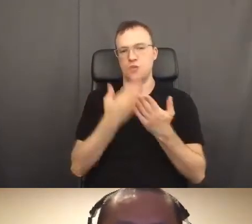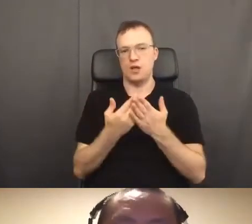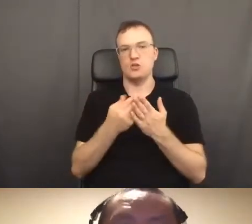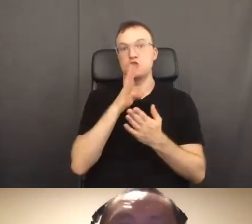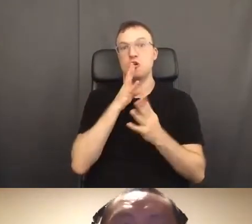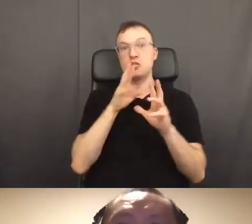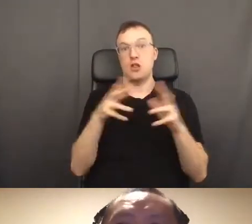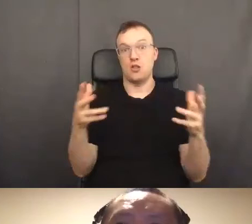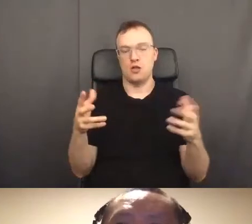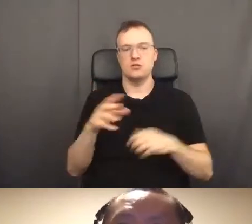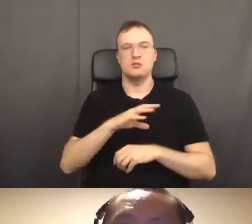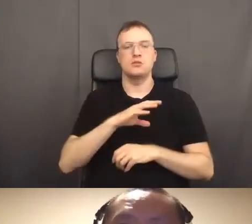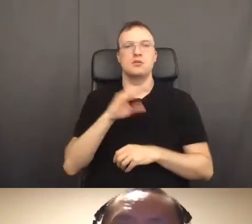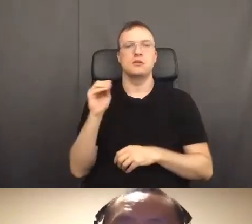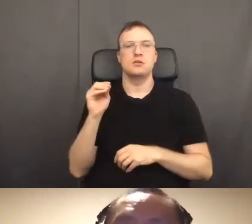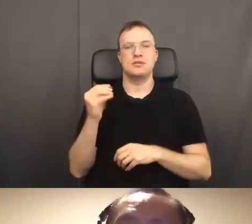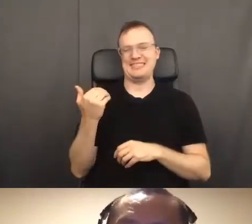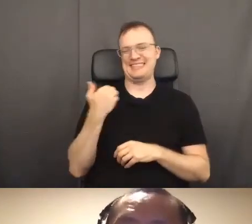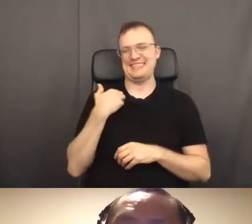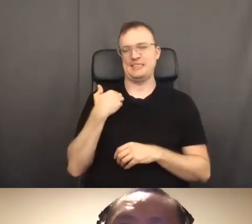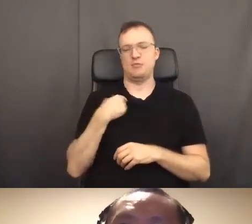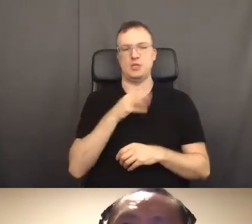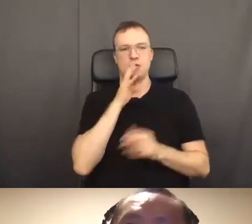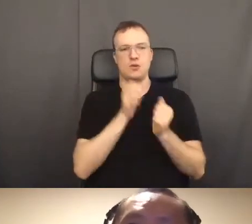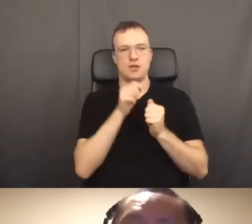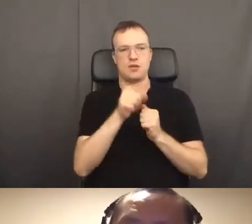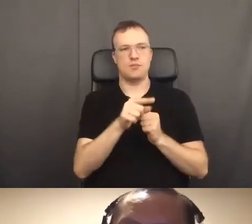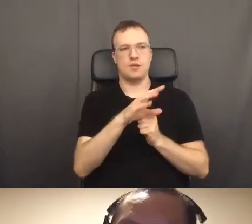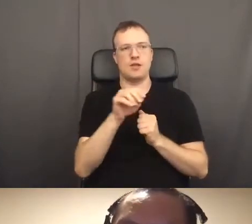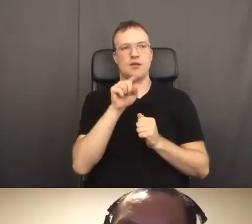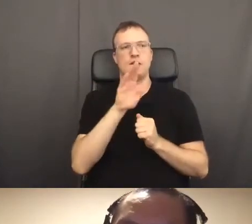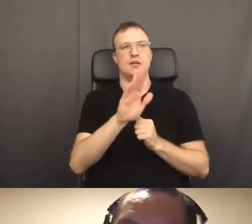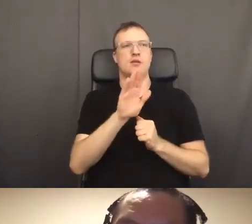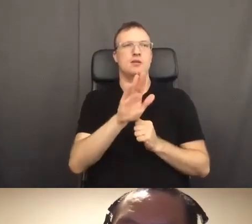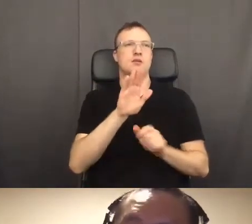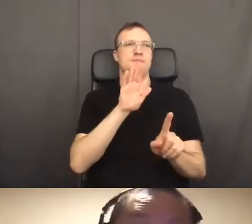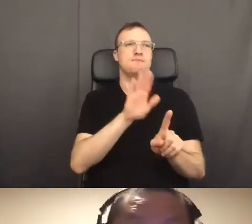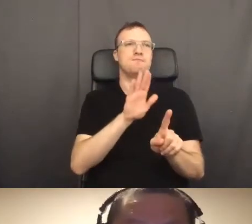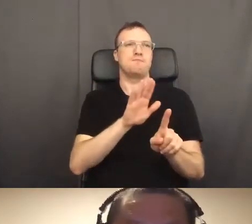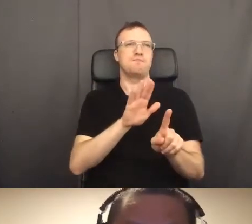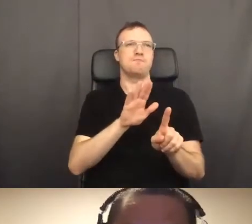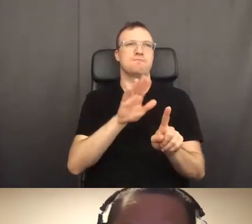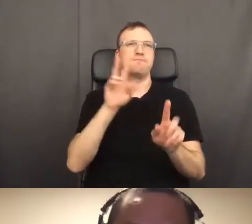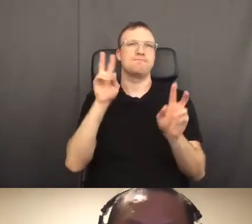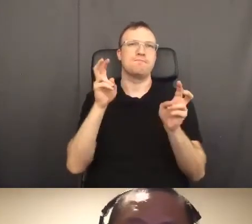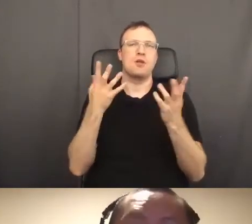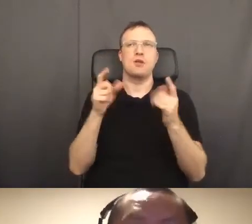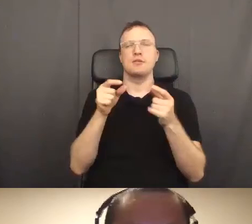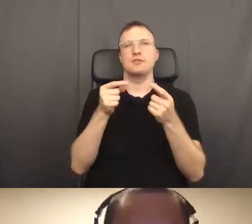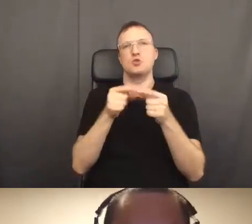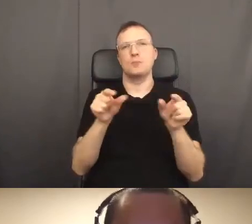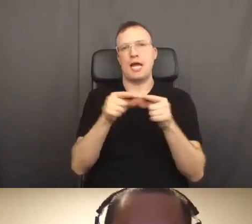lot. And recently I talked to him, and his what do you call the grammatical structure or his